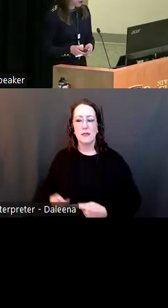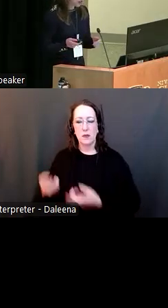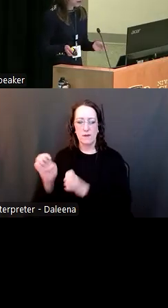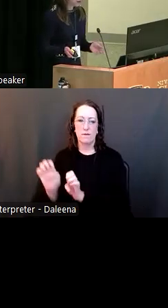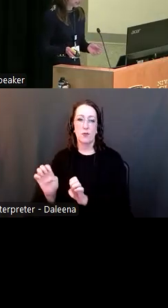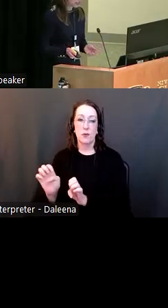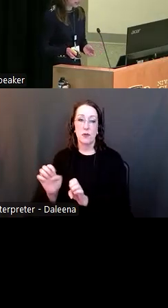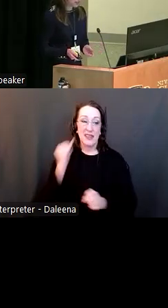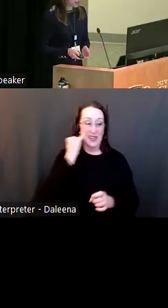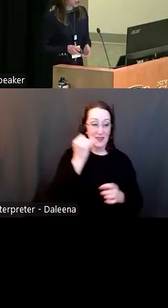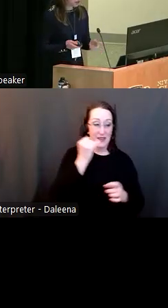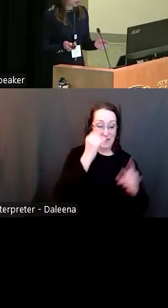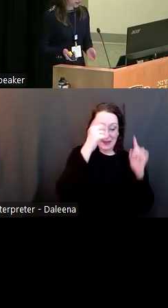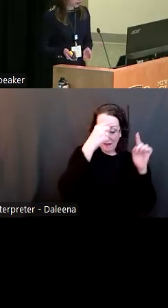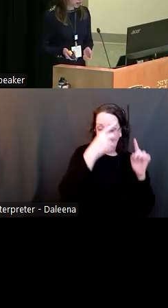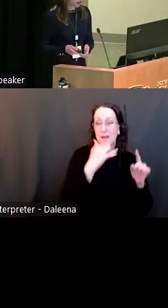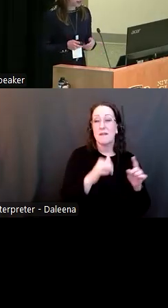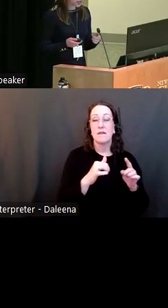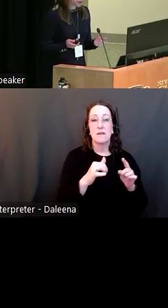Whether cognitive effort indices are unique